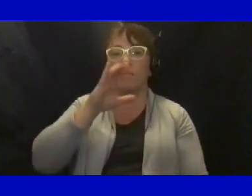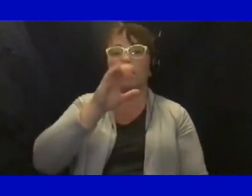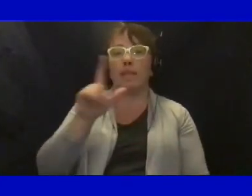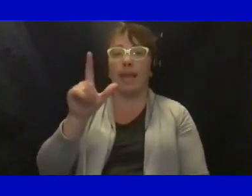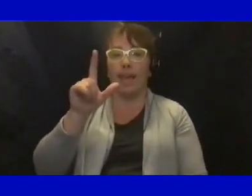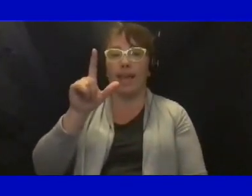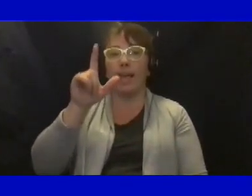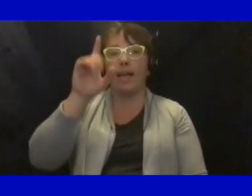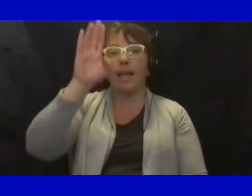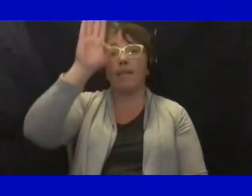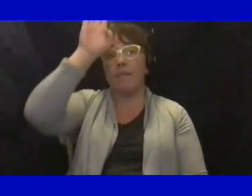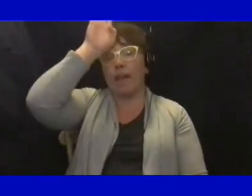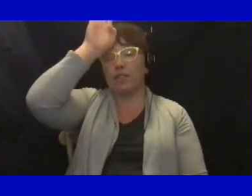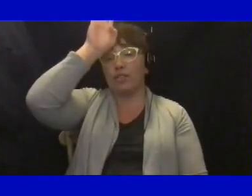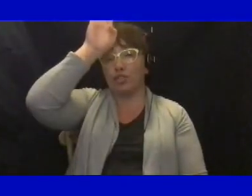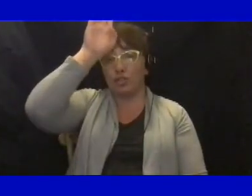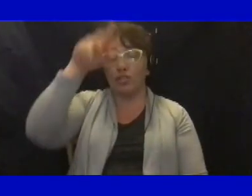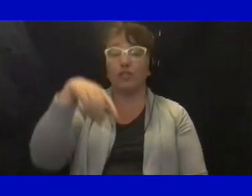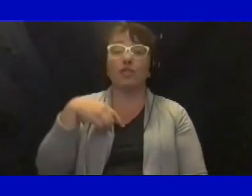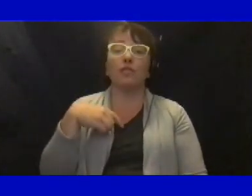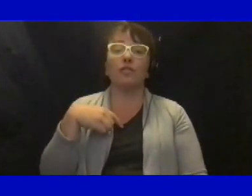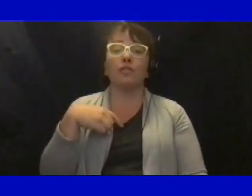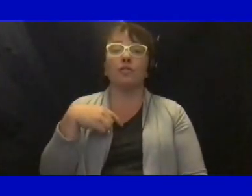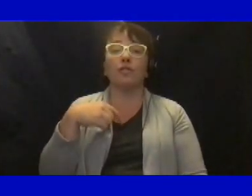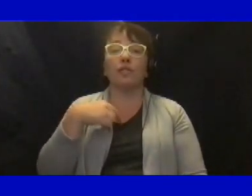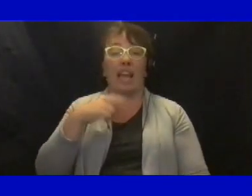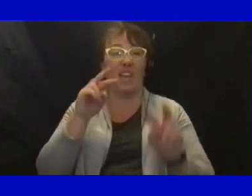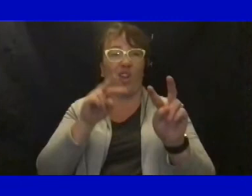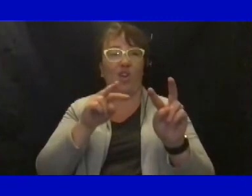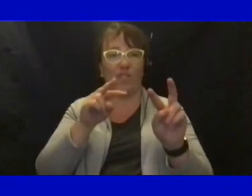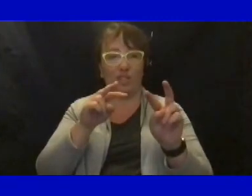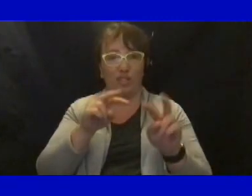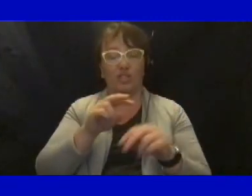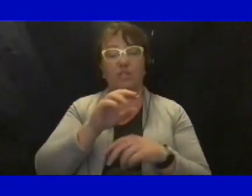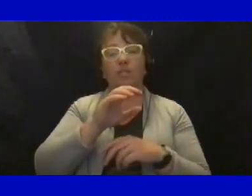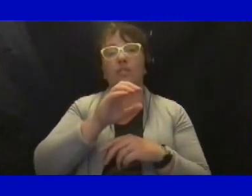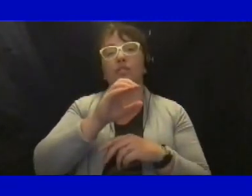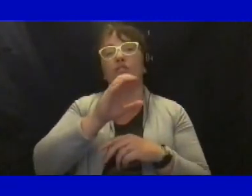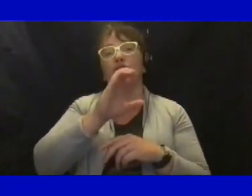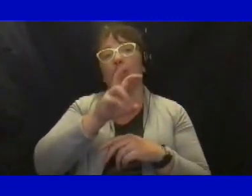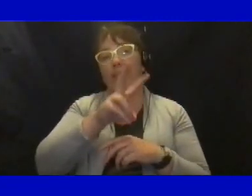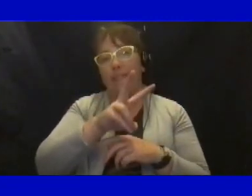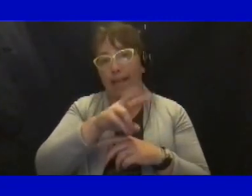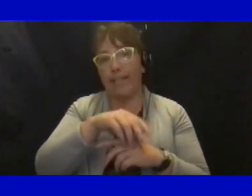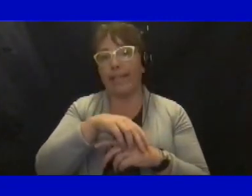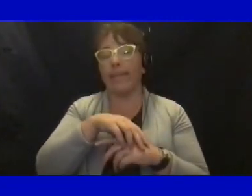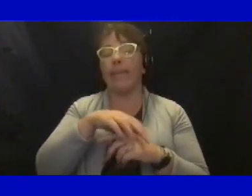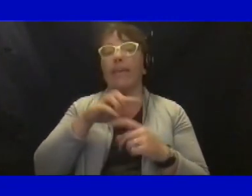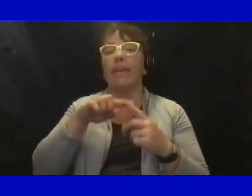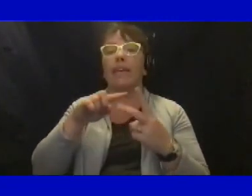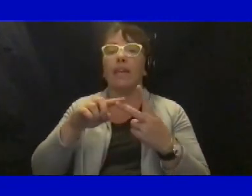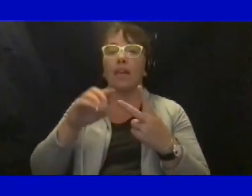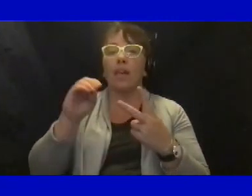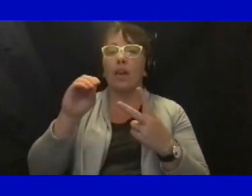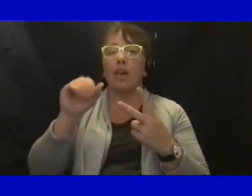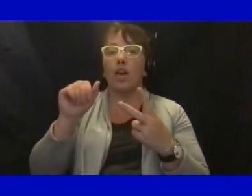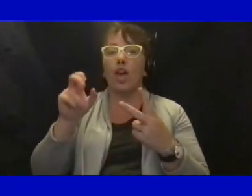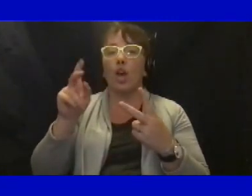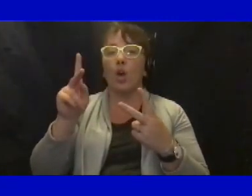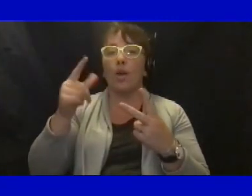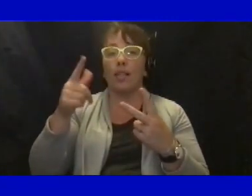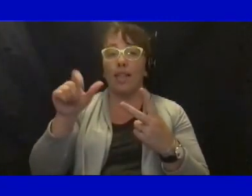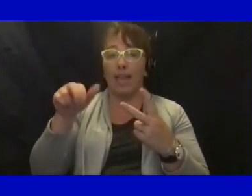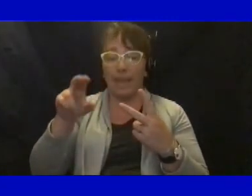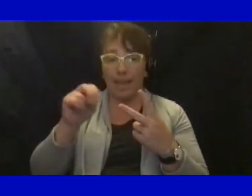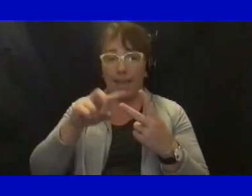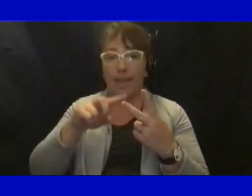that oversees the Cherry Valley, Beaumont, Banning area, and Oak Glen. What I want